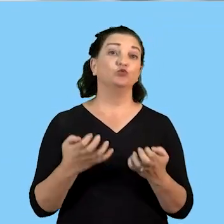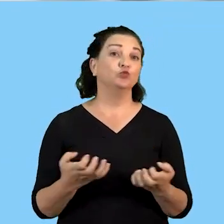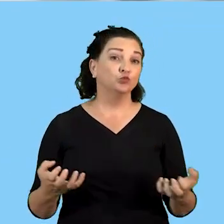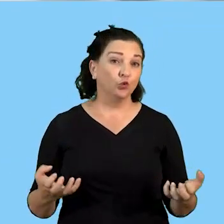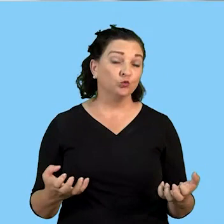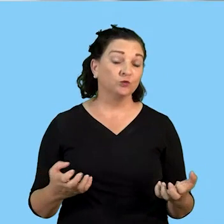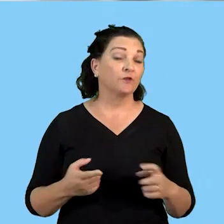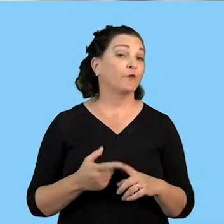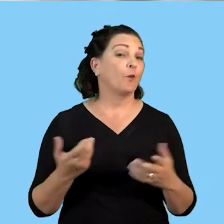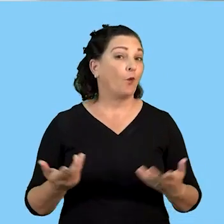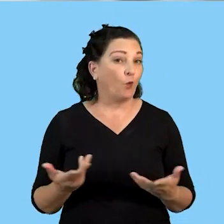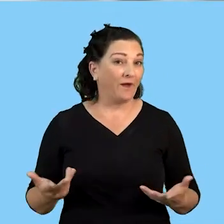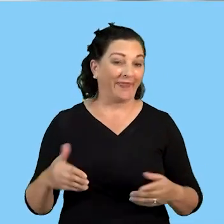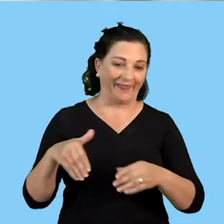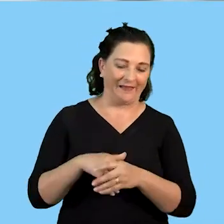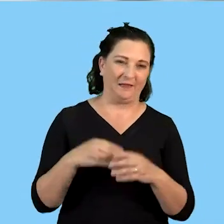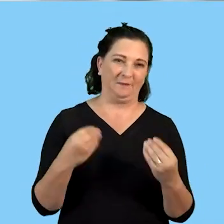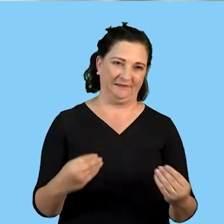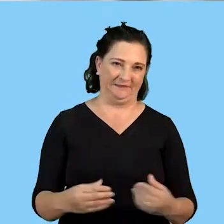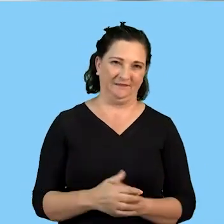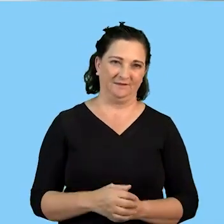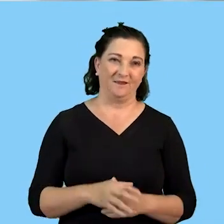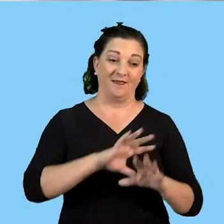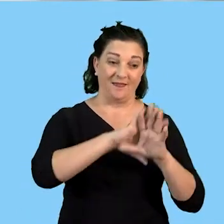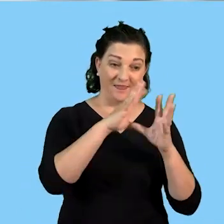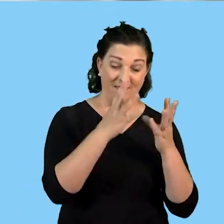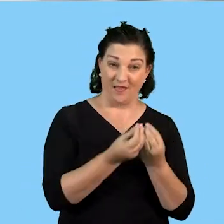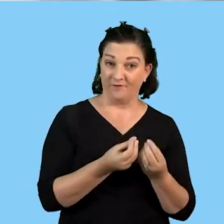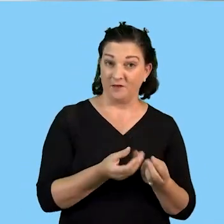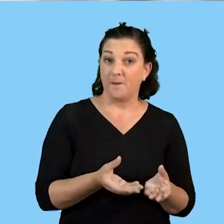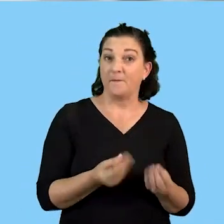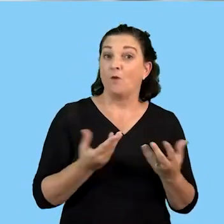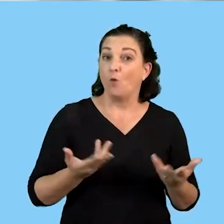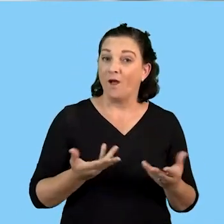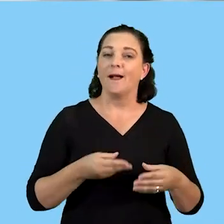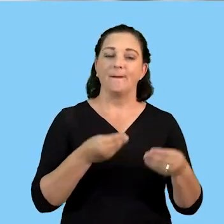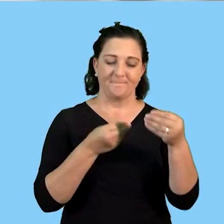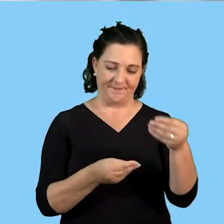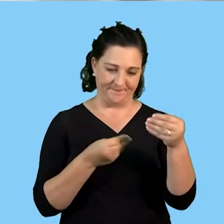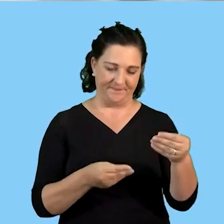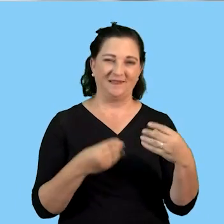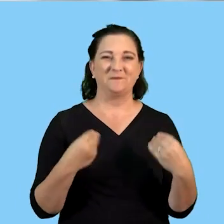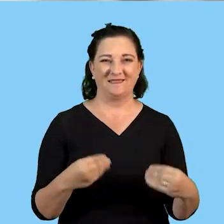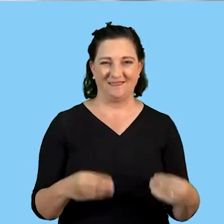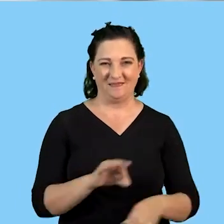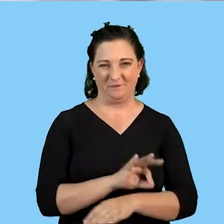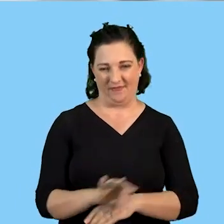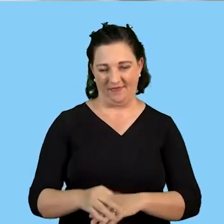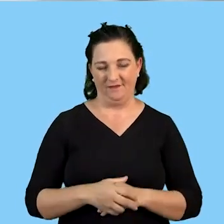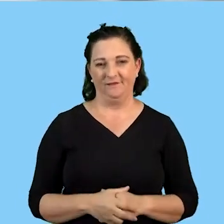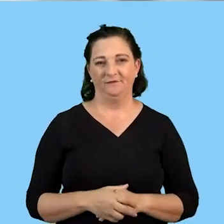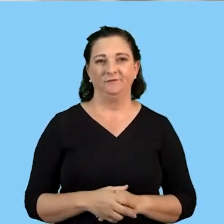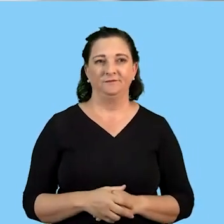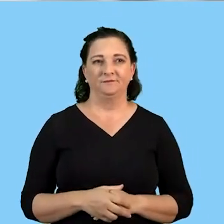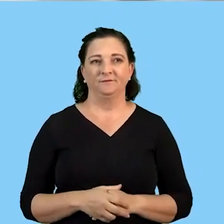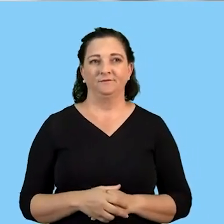their capital? How are the resources going to be allocated in a business? So we find all that information in a